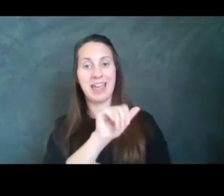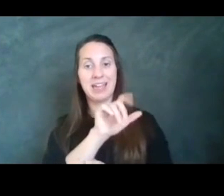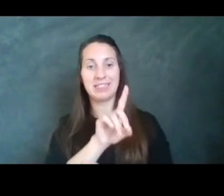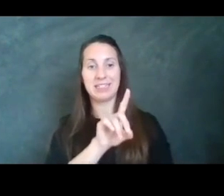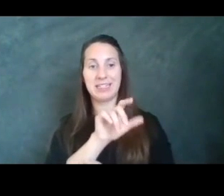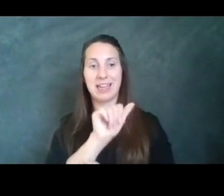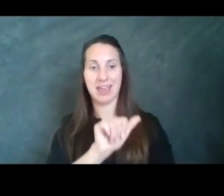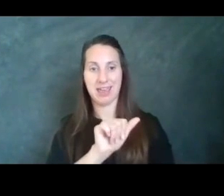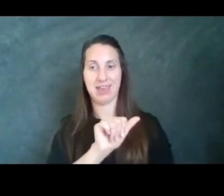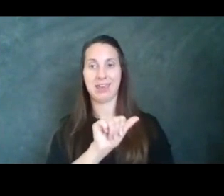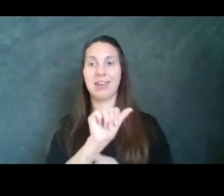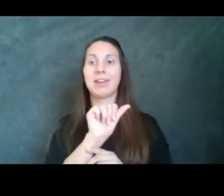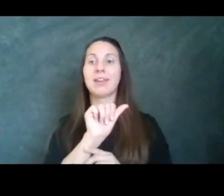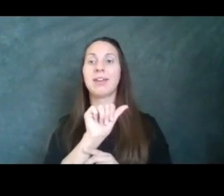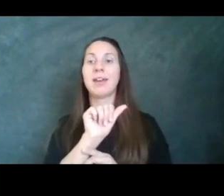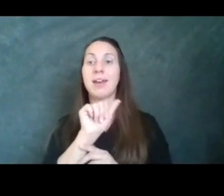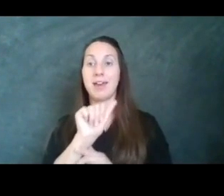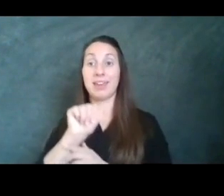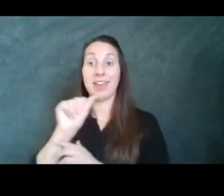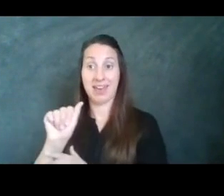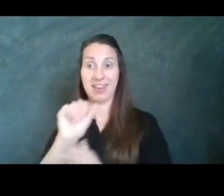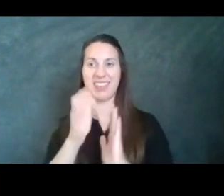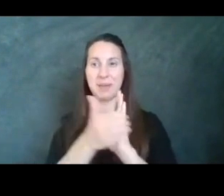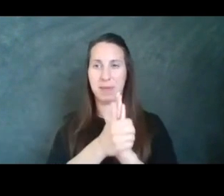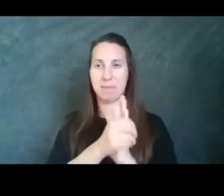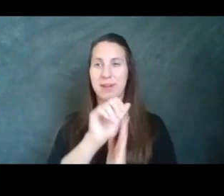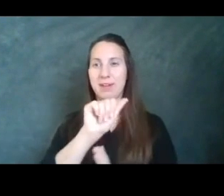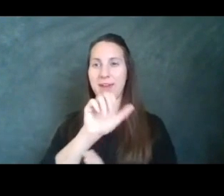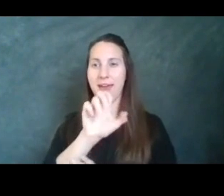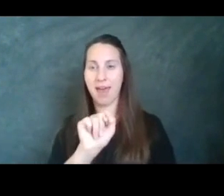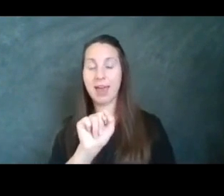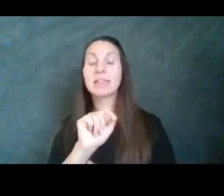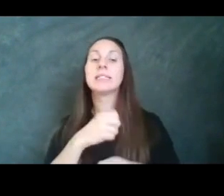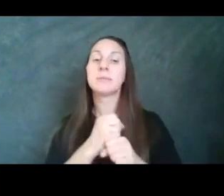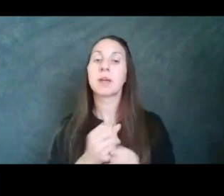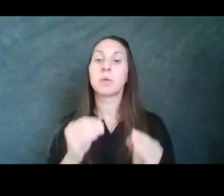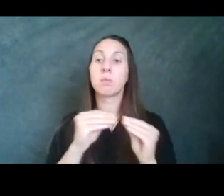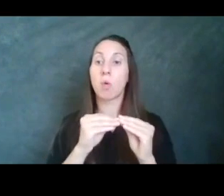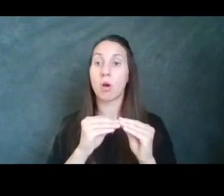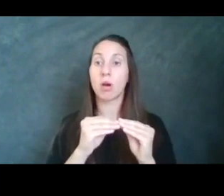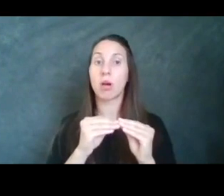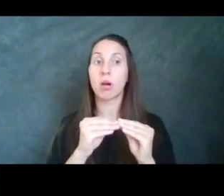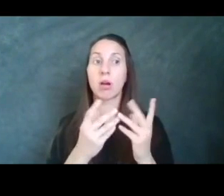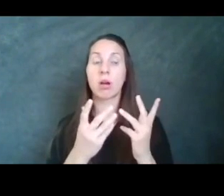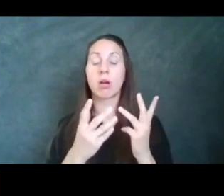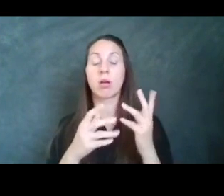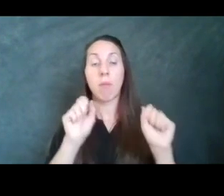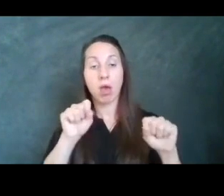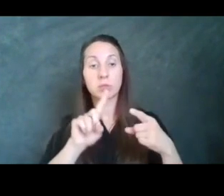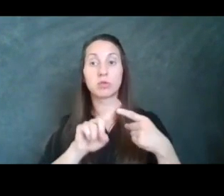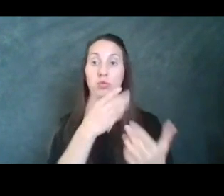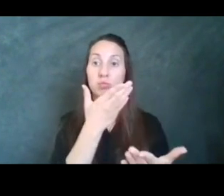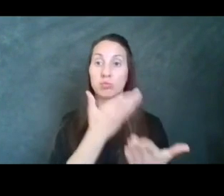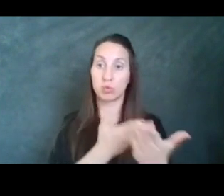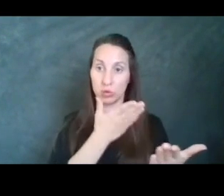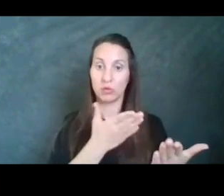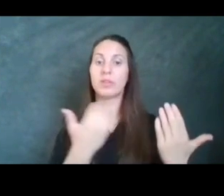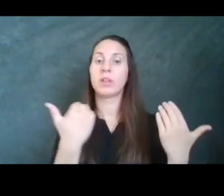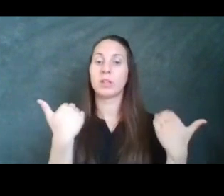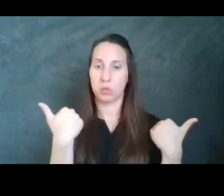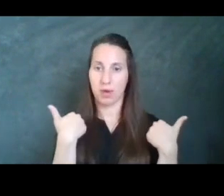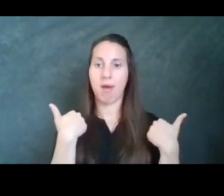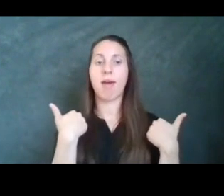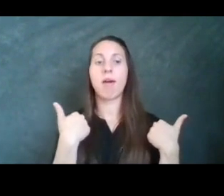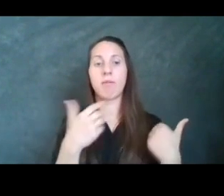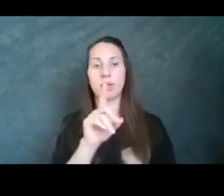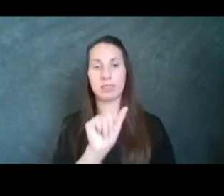ADA Amendments Act made it more possible to prove that you have a disability when